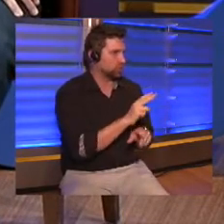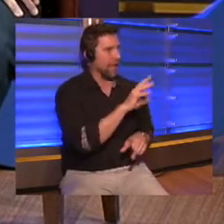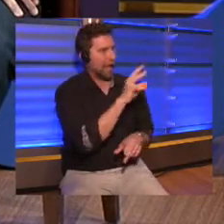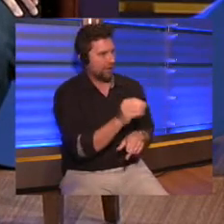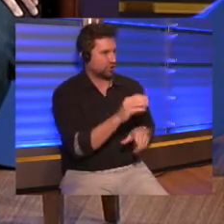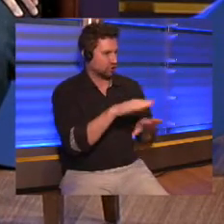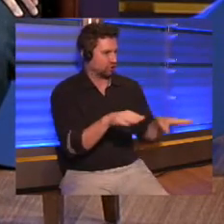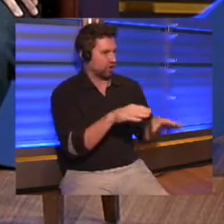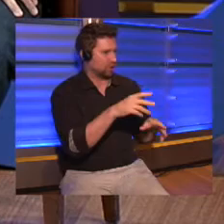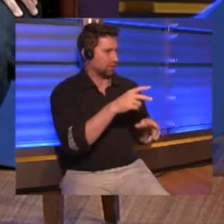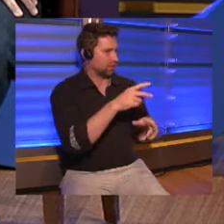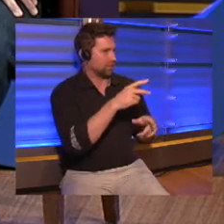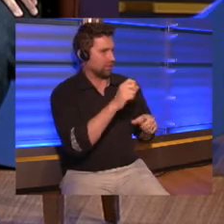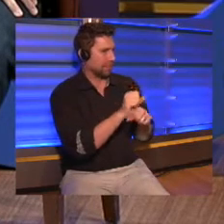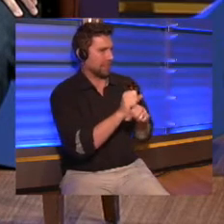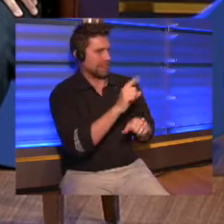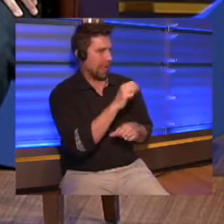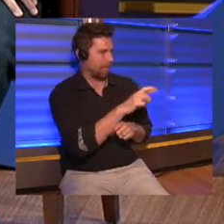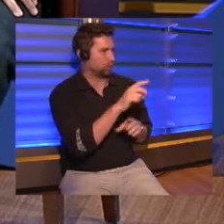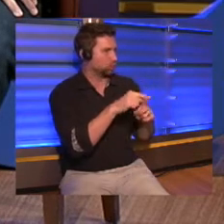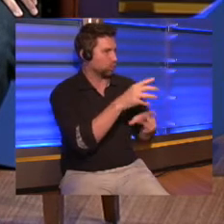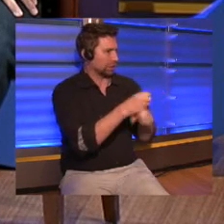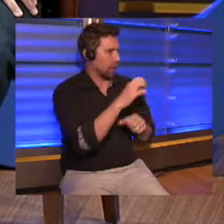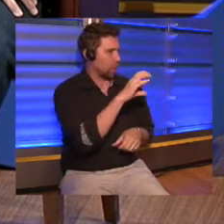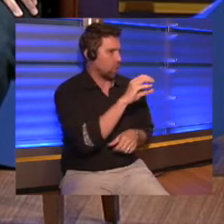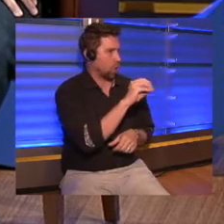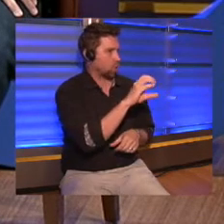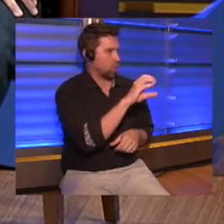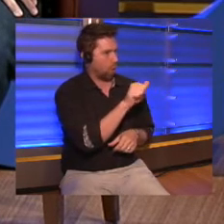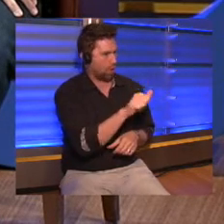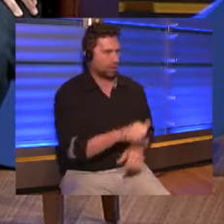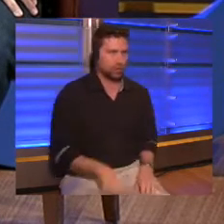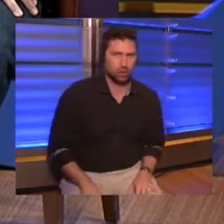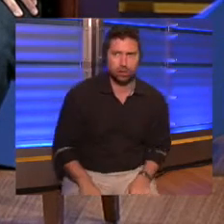labor to obtain cocoa? So we have